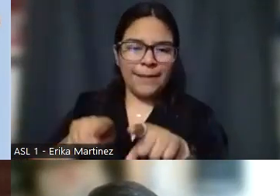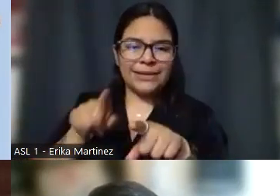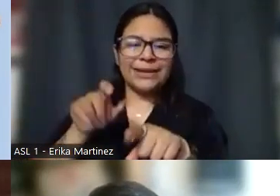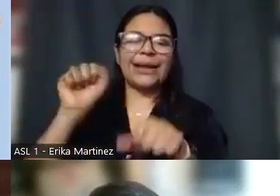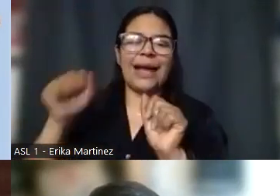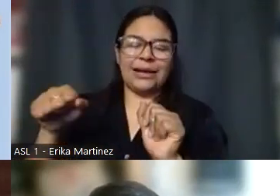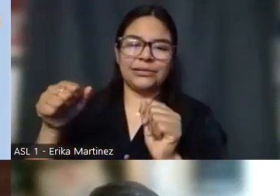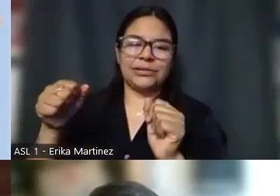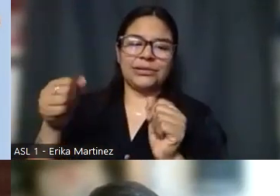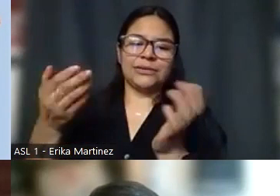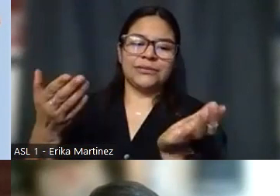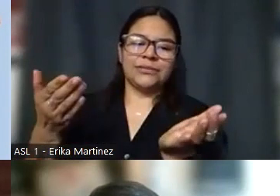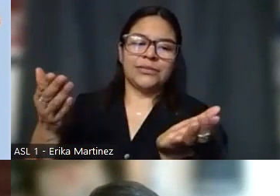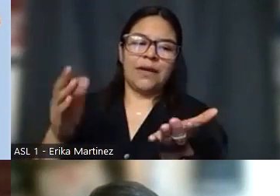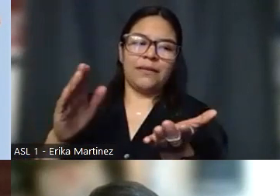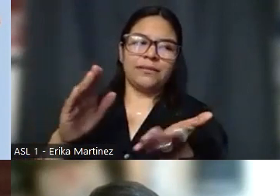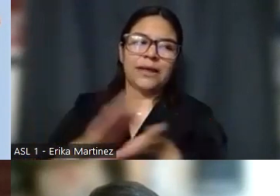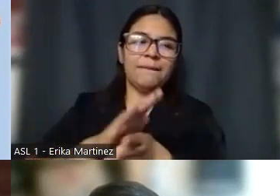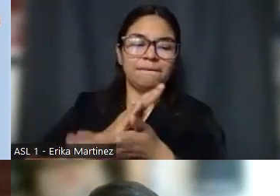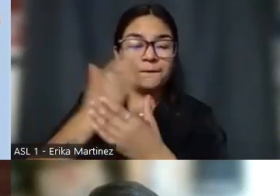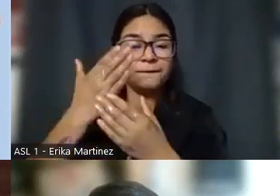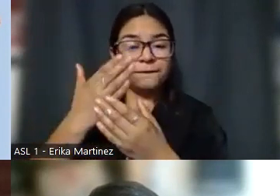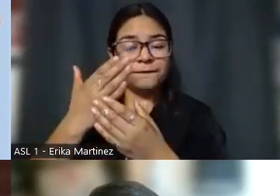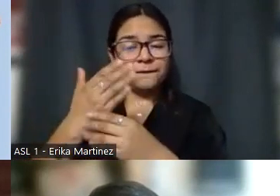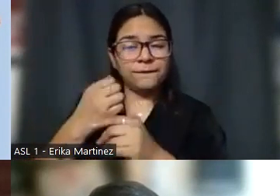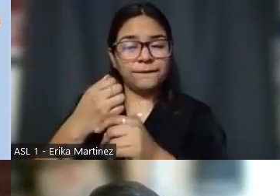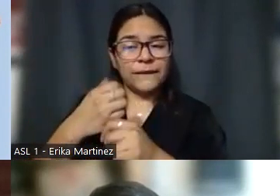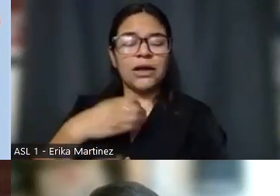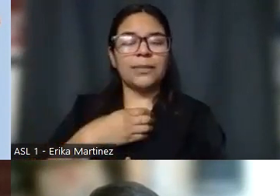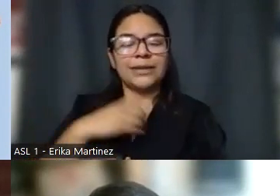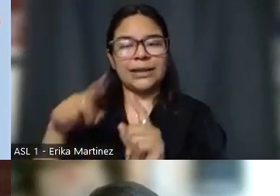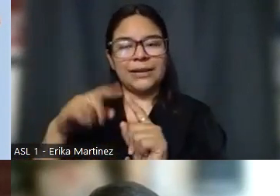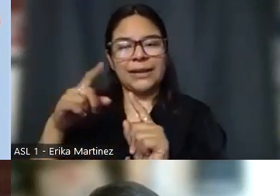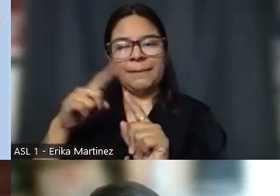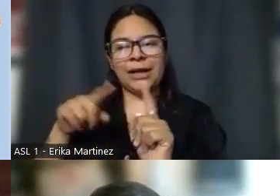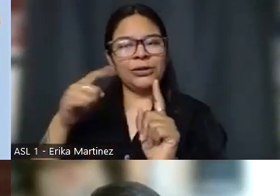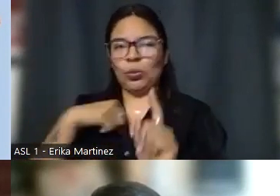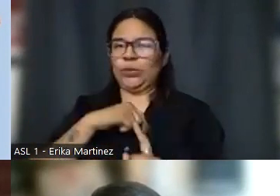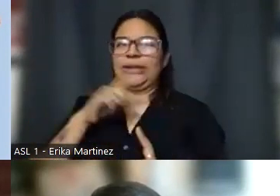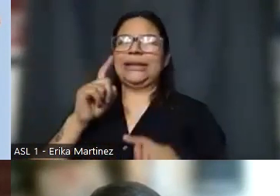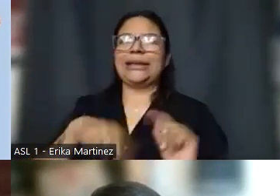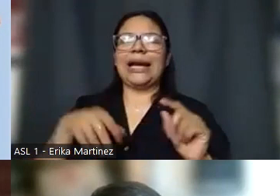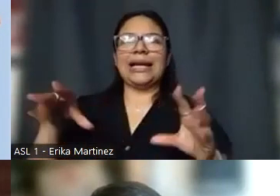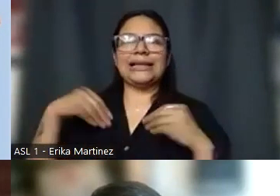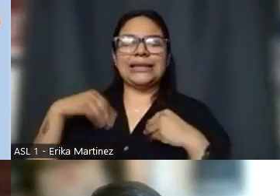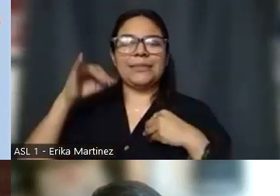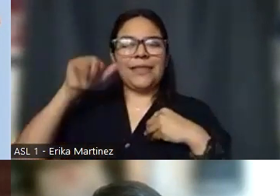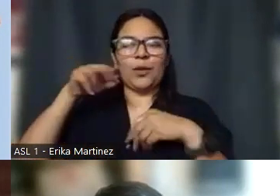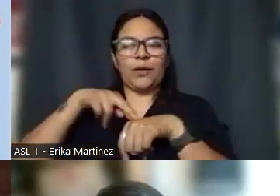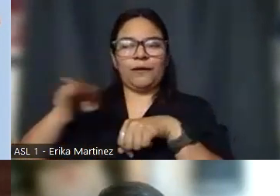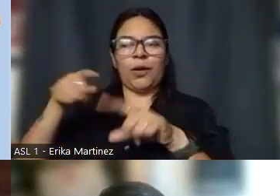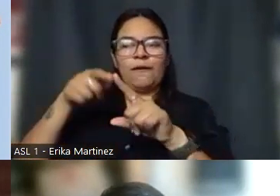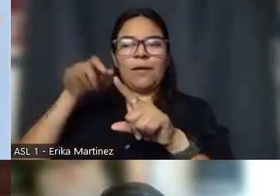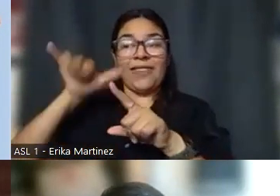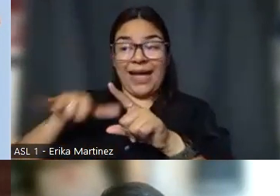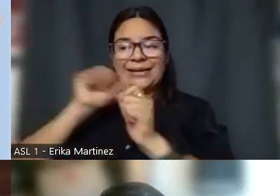complaint about that. But we can't accept the referral from the ombudsman. And if to have